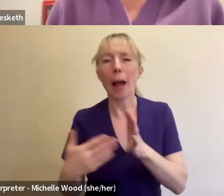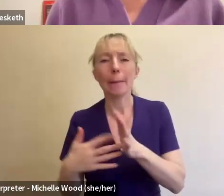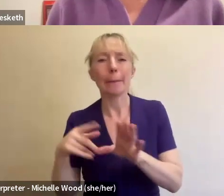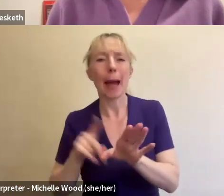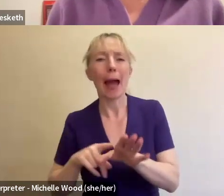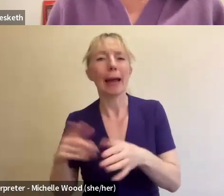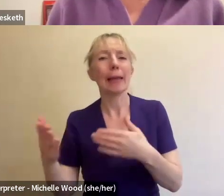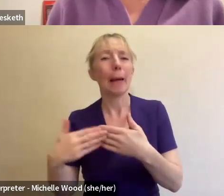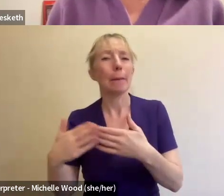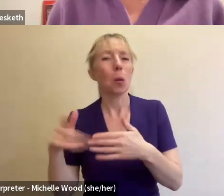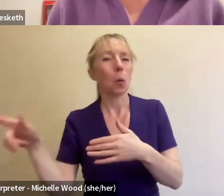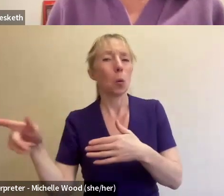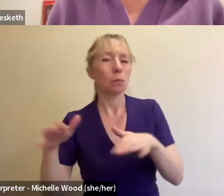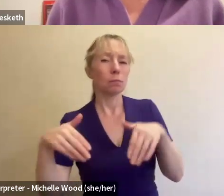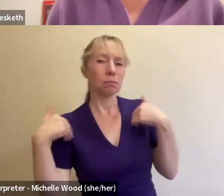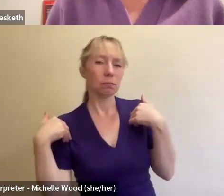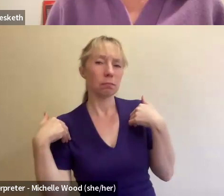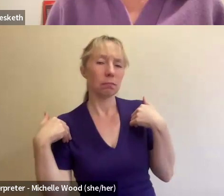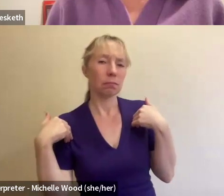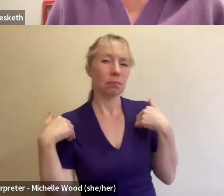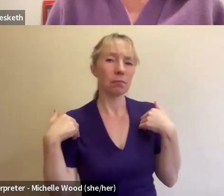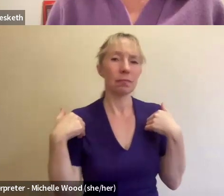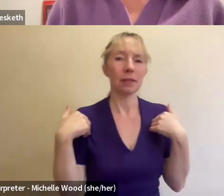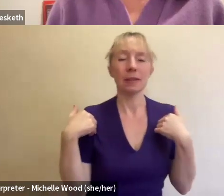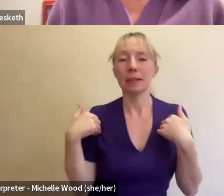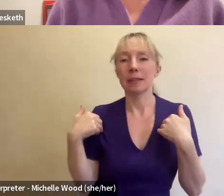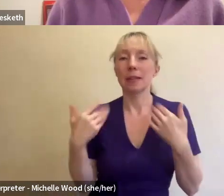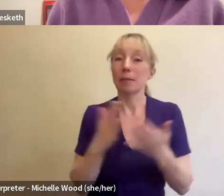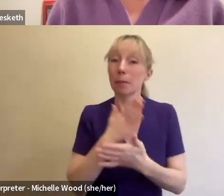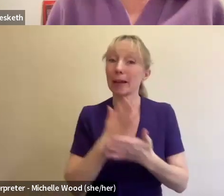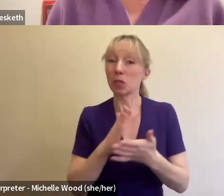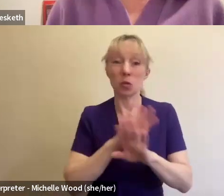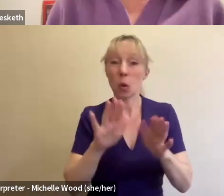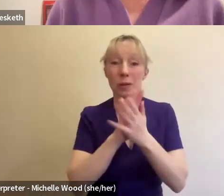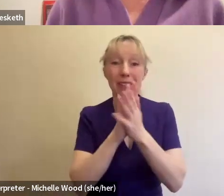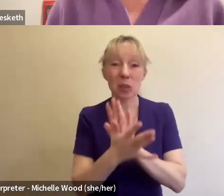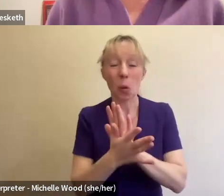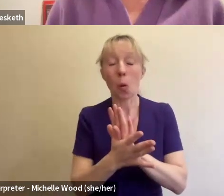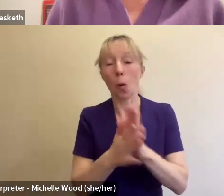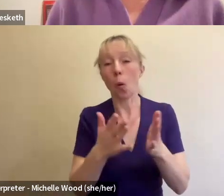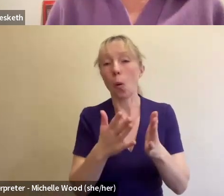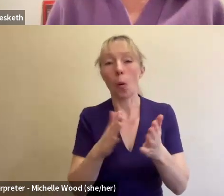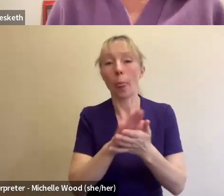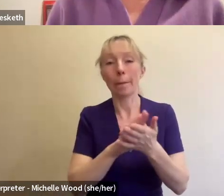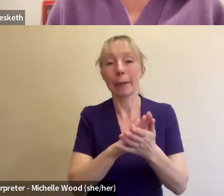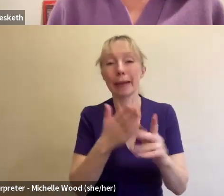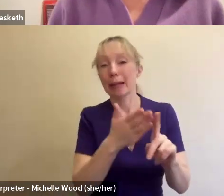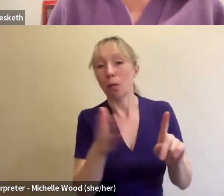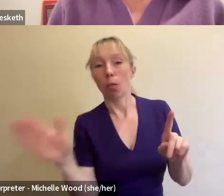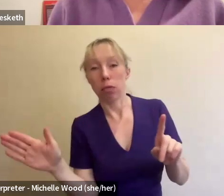translator, as long as you don't, distort something, or if the meaning is not too far off, they're fine with it.